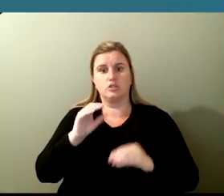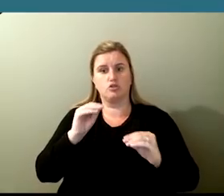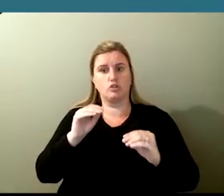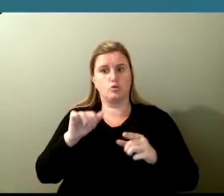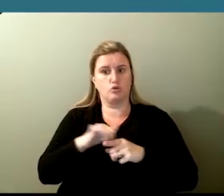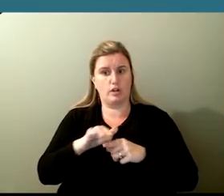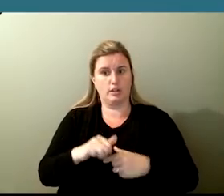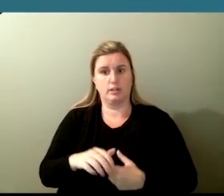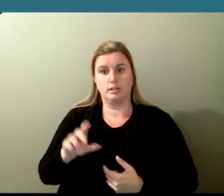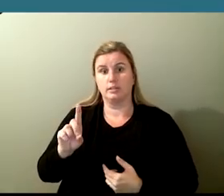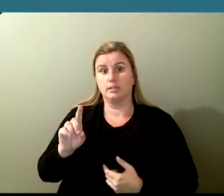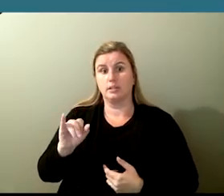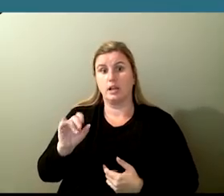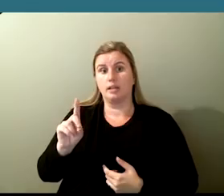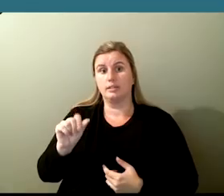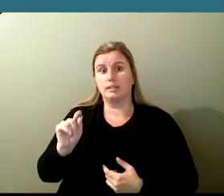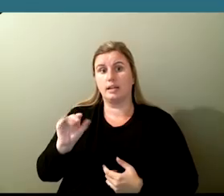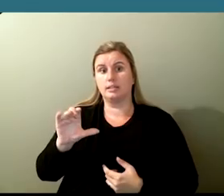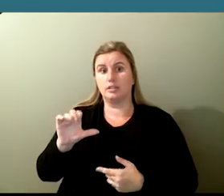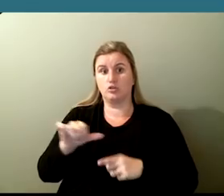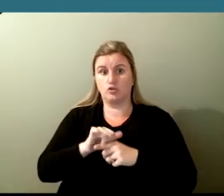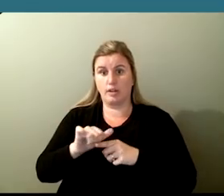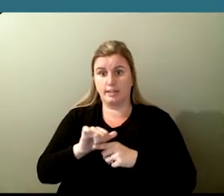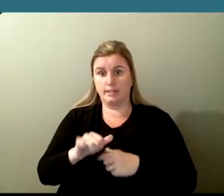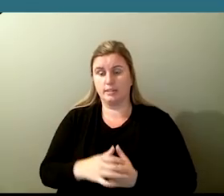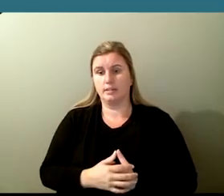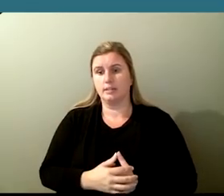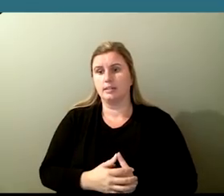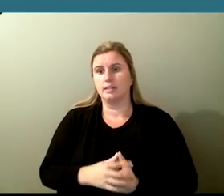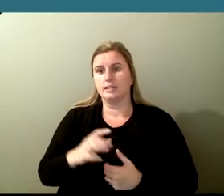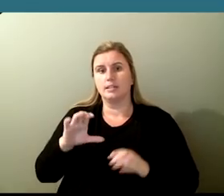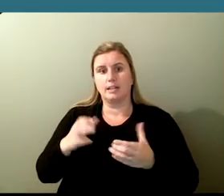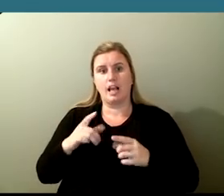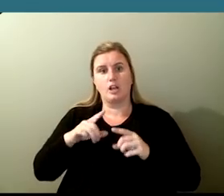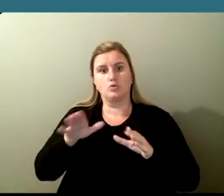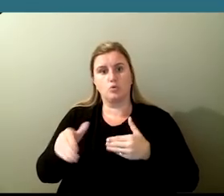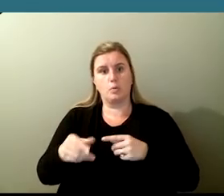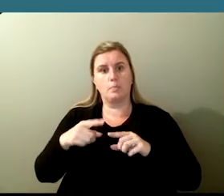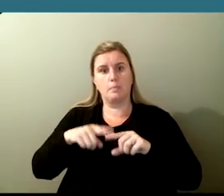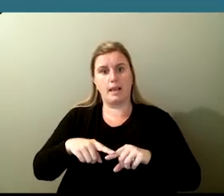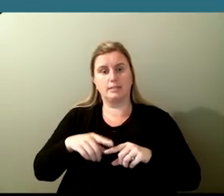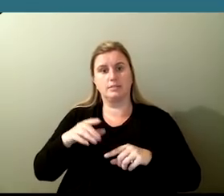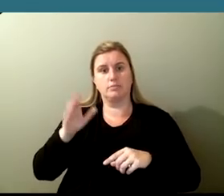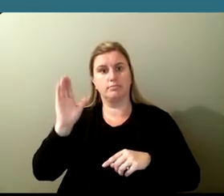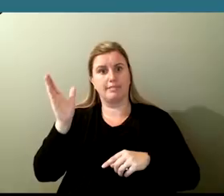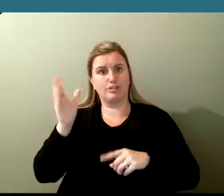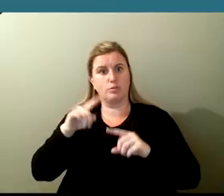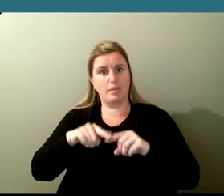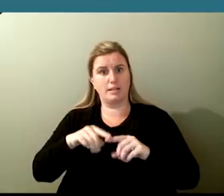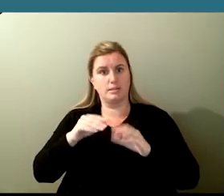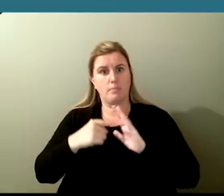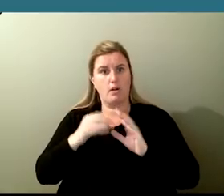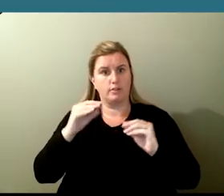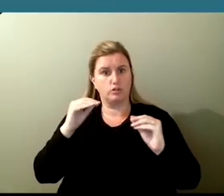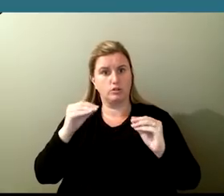is didactic training? It is a classroom-based, lecture-based model of instruction in which it is